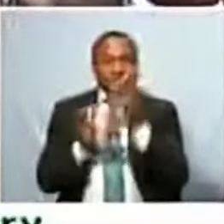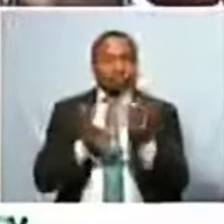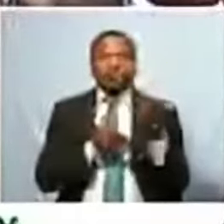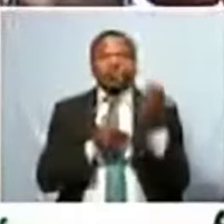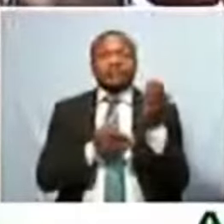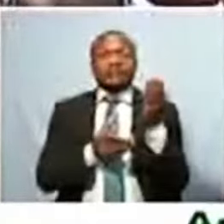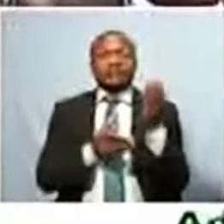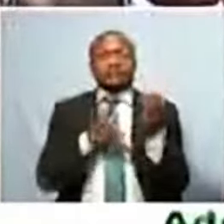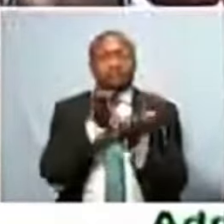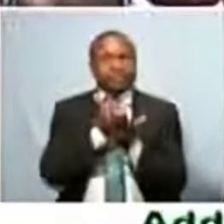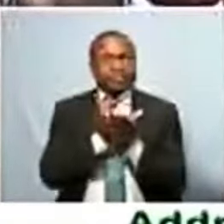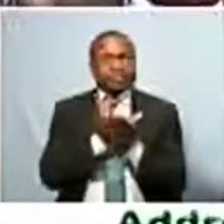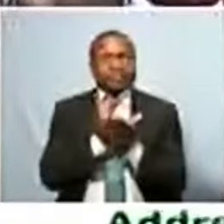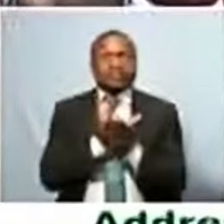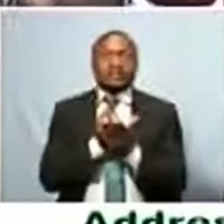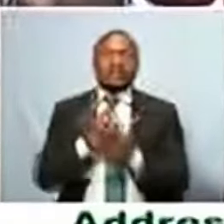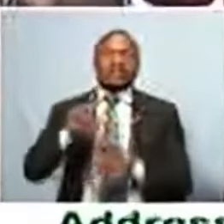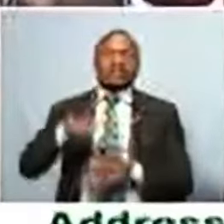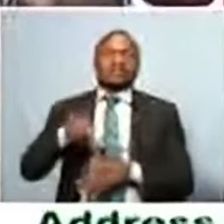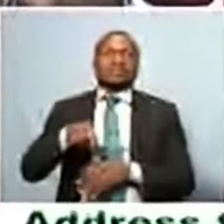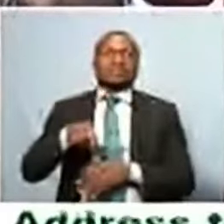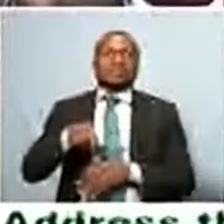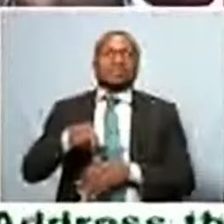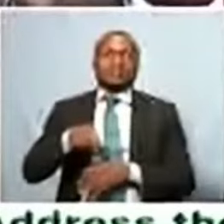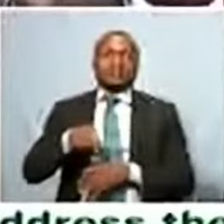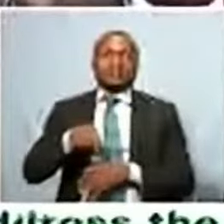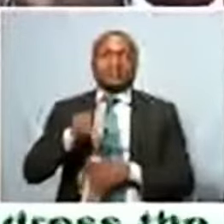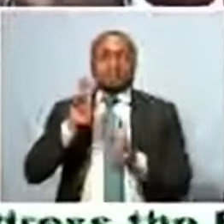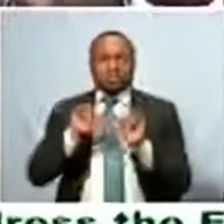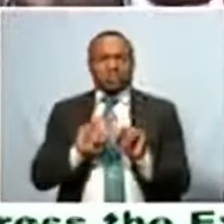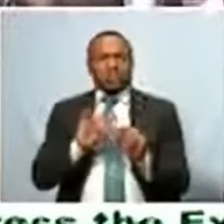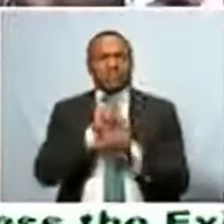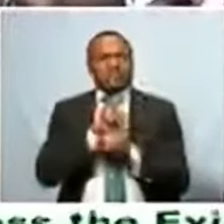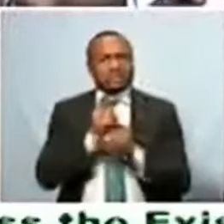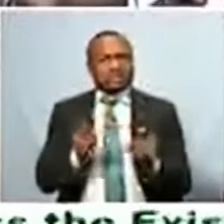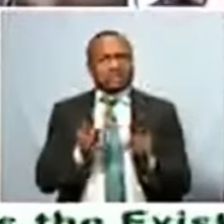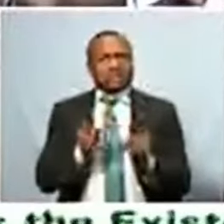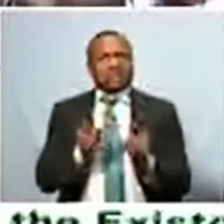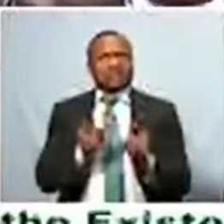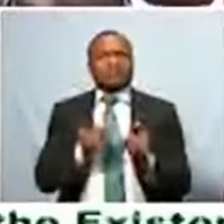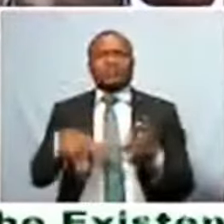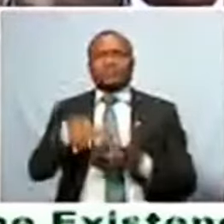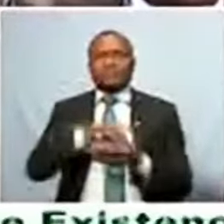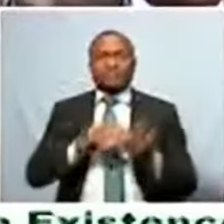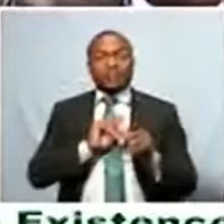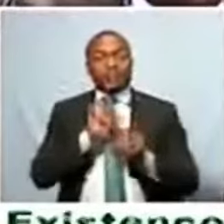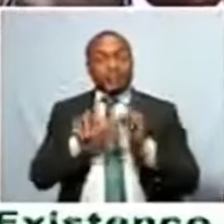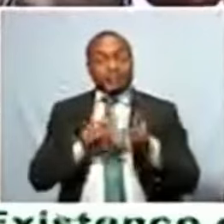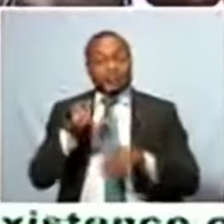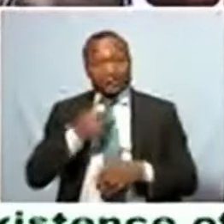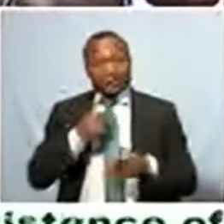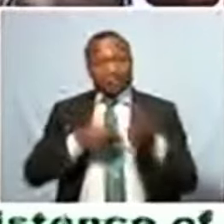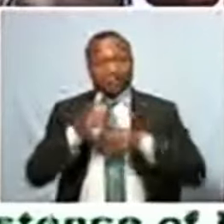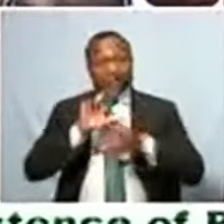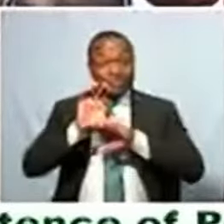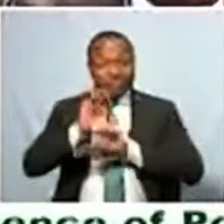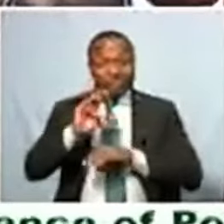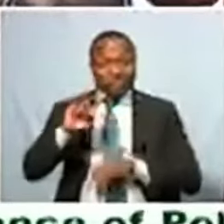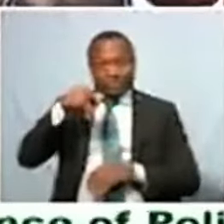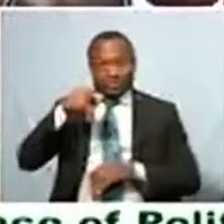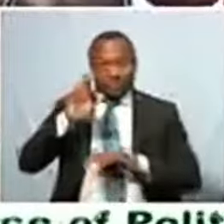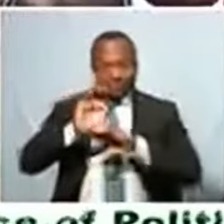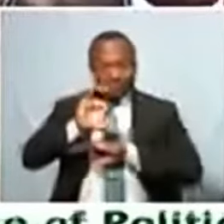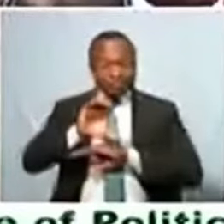motions which are aiming for development, not motions which will simply rile people. Madam Speaker, I am from Chipata. I'm MP for